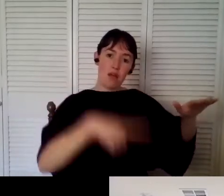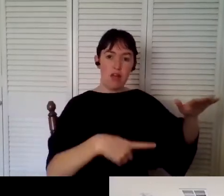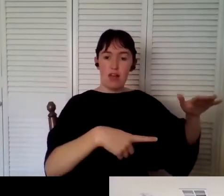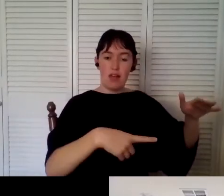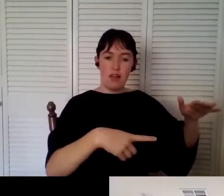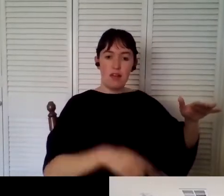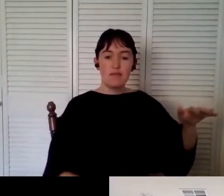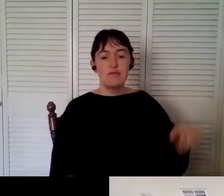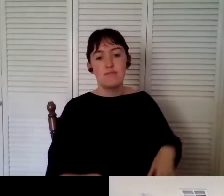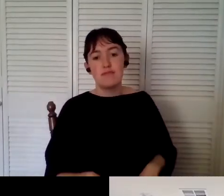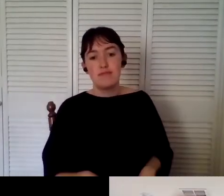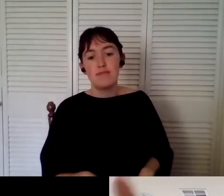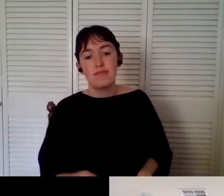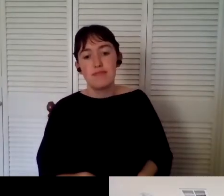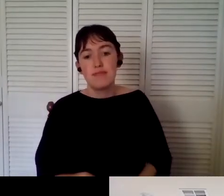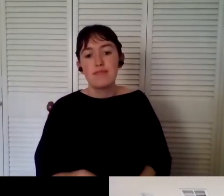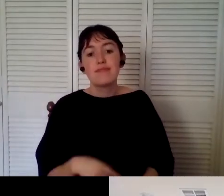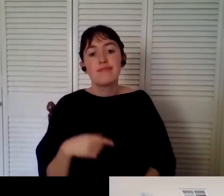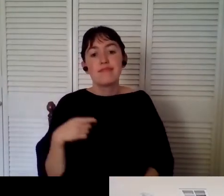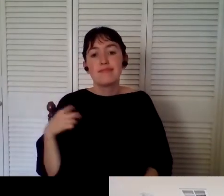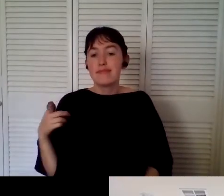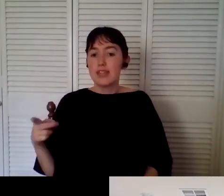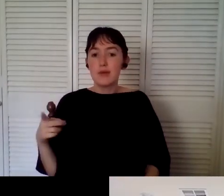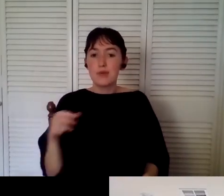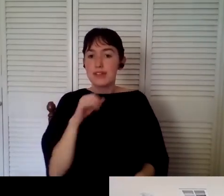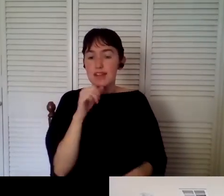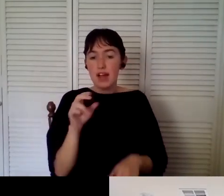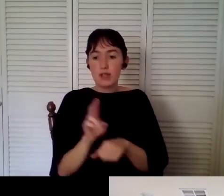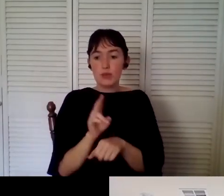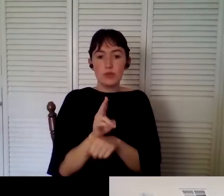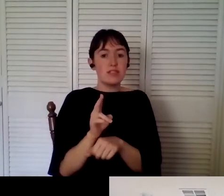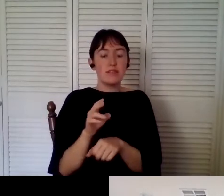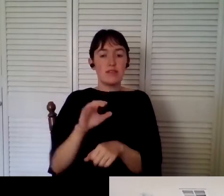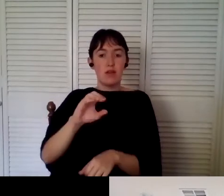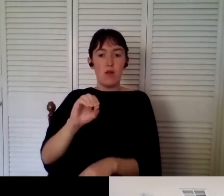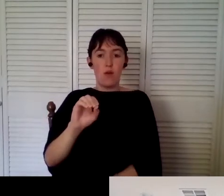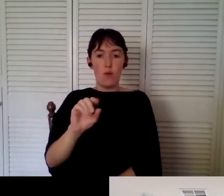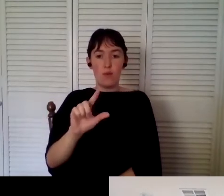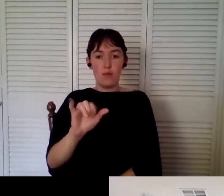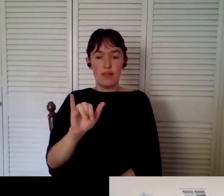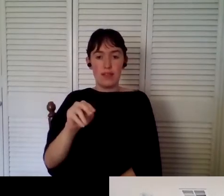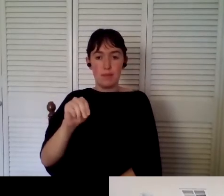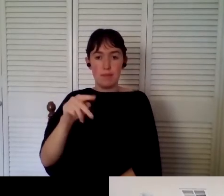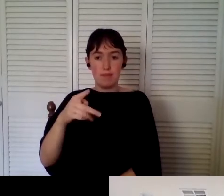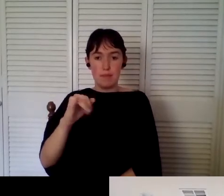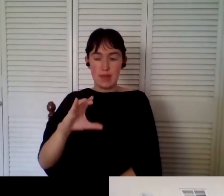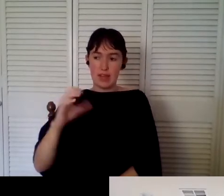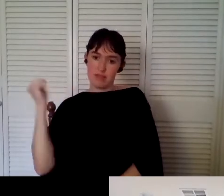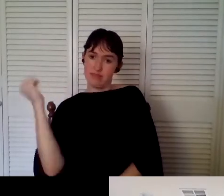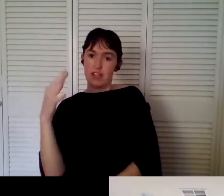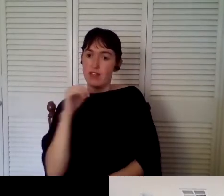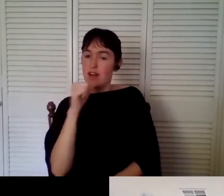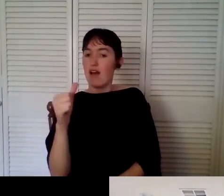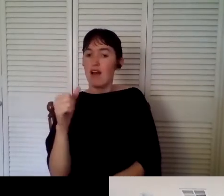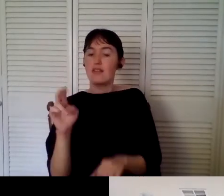using Olympic javelins and attempting to throw them on a flat trajectory. They were using an exact recreation of the oldest